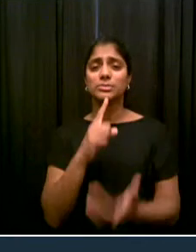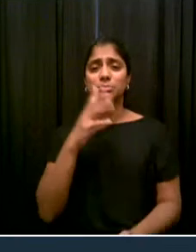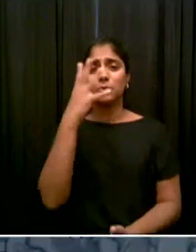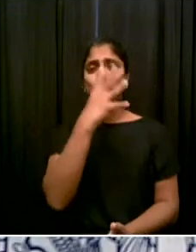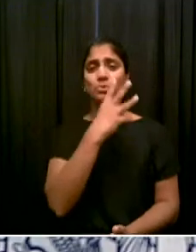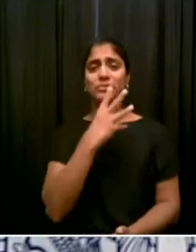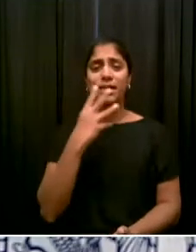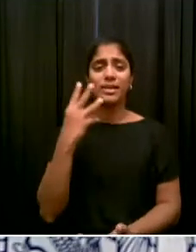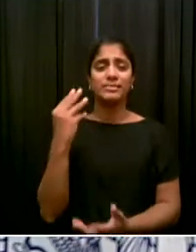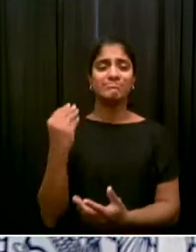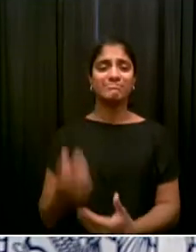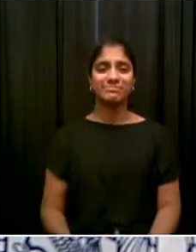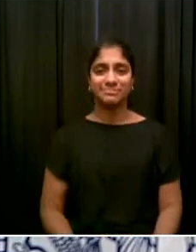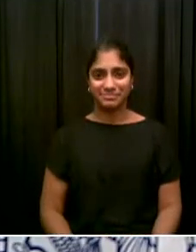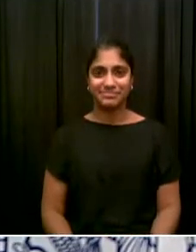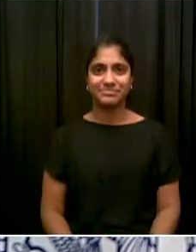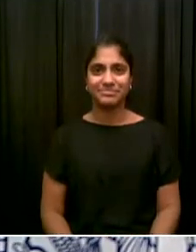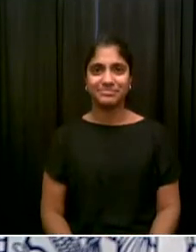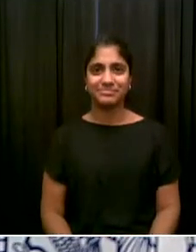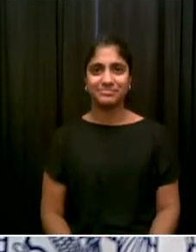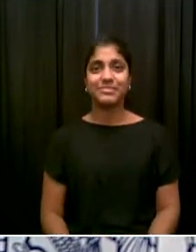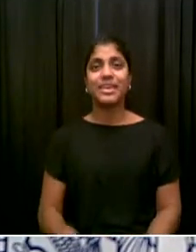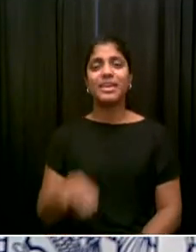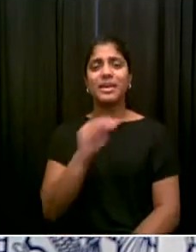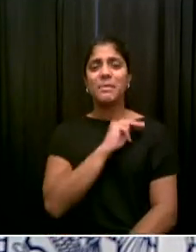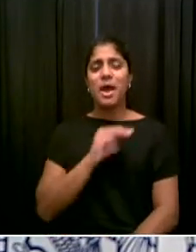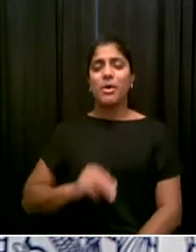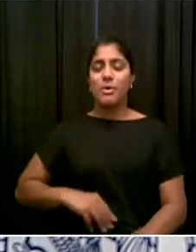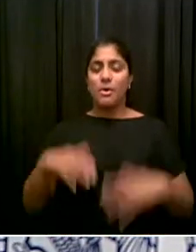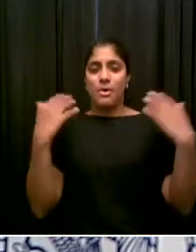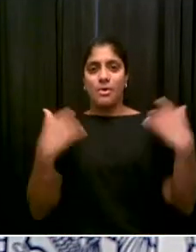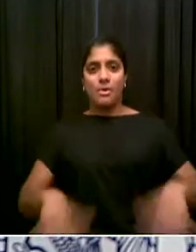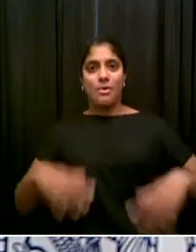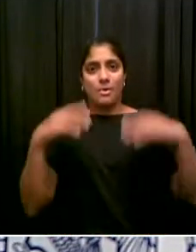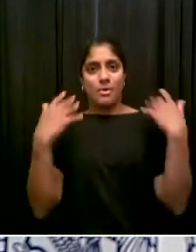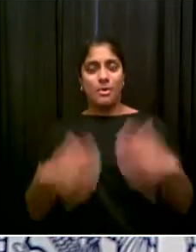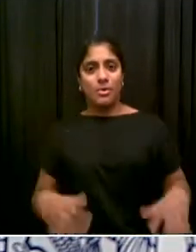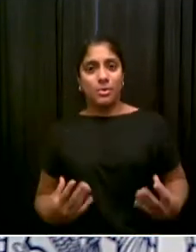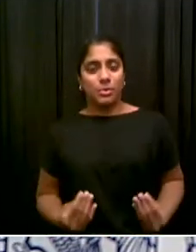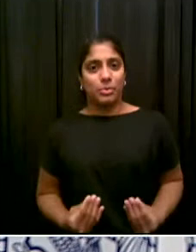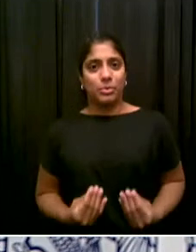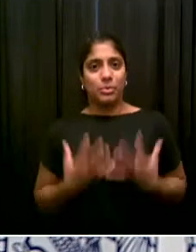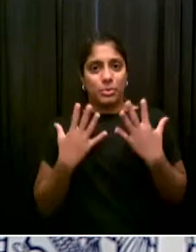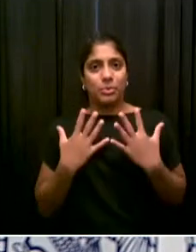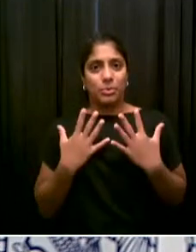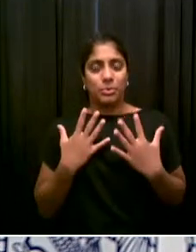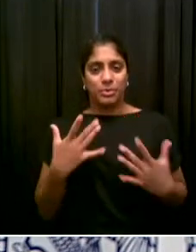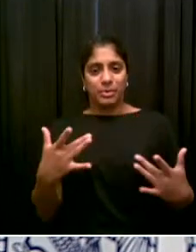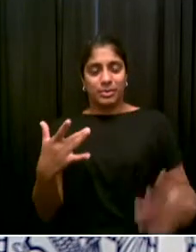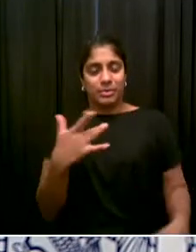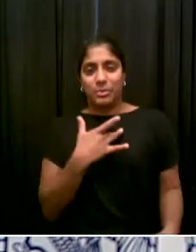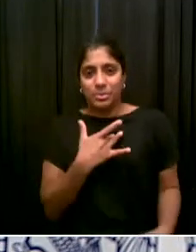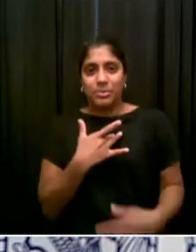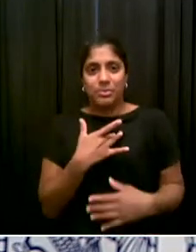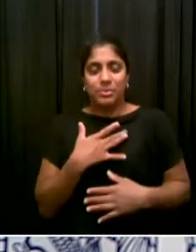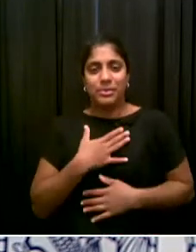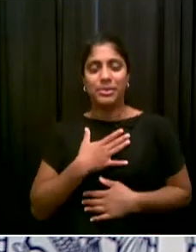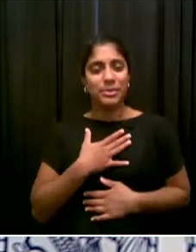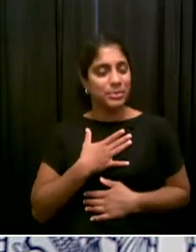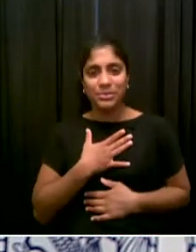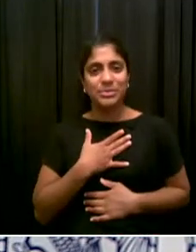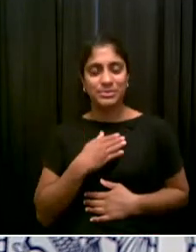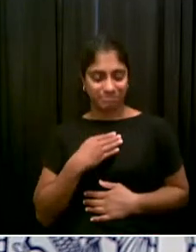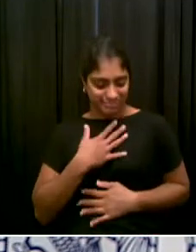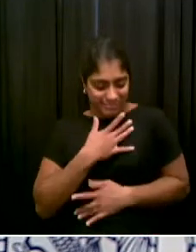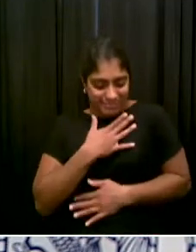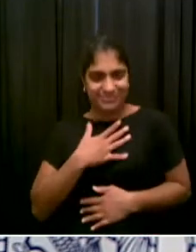That's so beautiful. That is really, really striking, really moving. And that is the way forward. To me, that's the